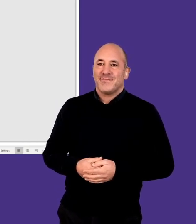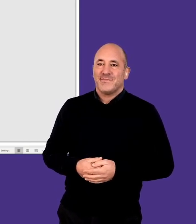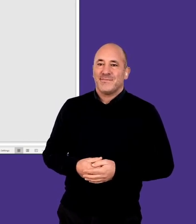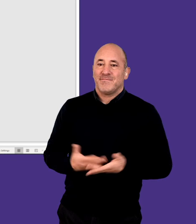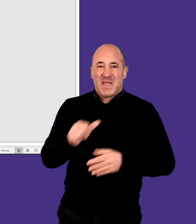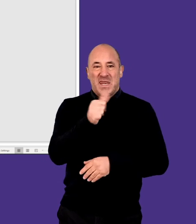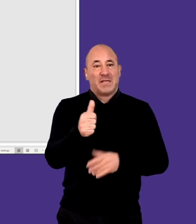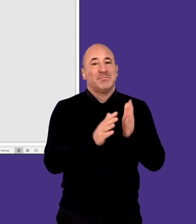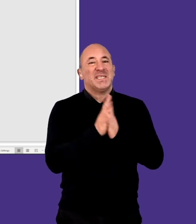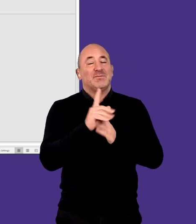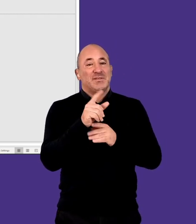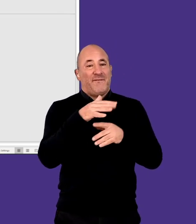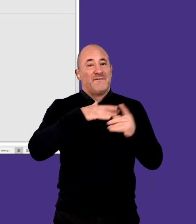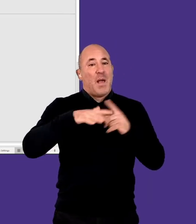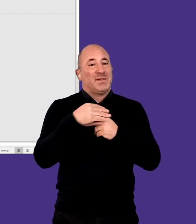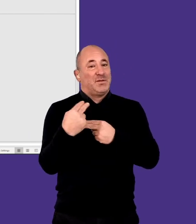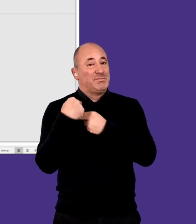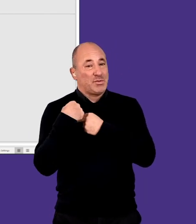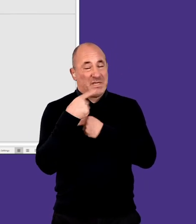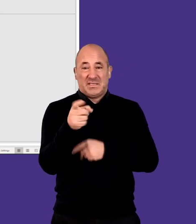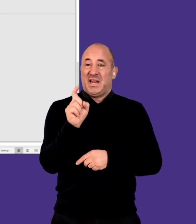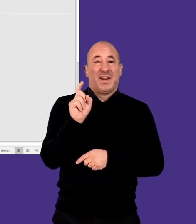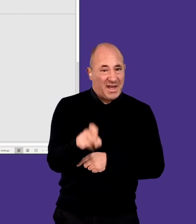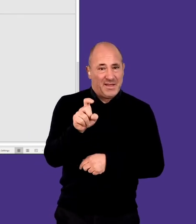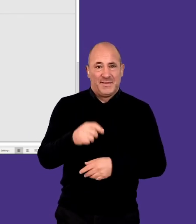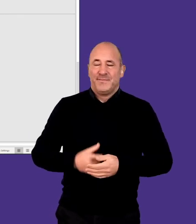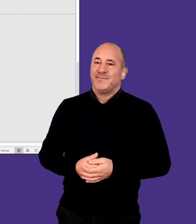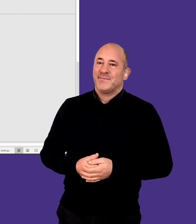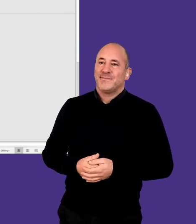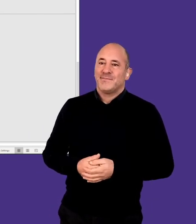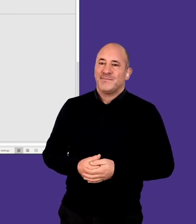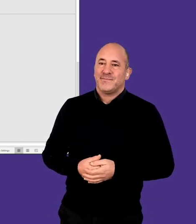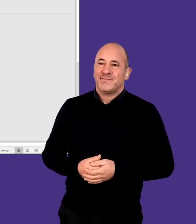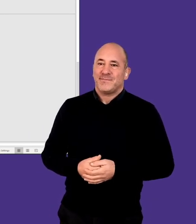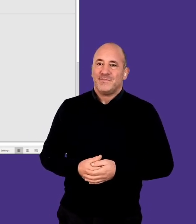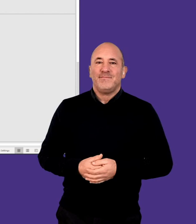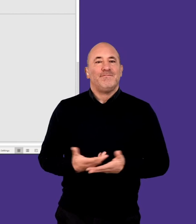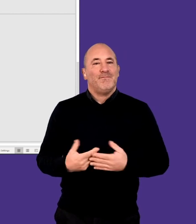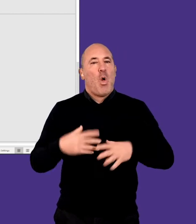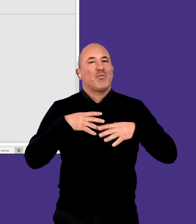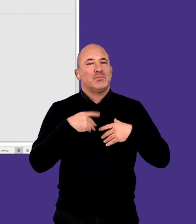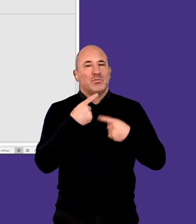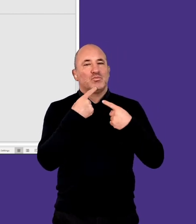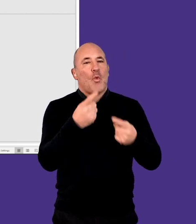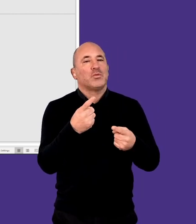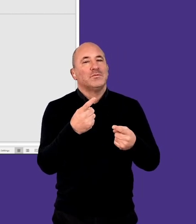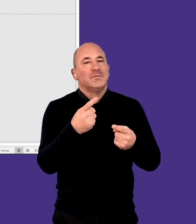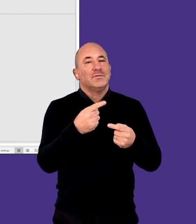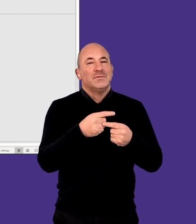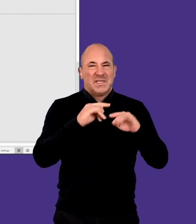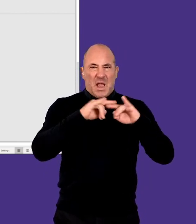So next would be environmental responsibility. And as mentioned earlier in this video, you'll notice this template